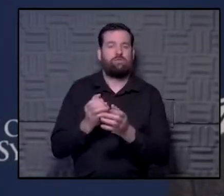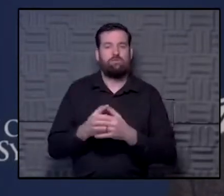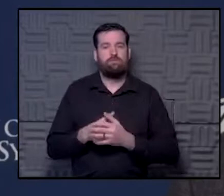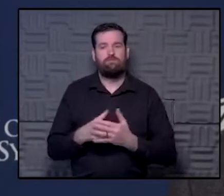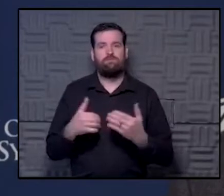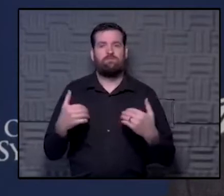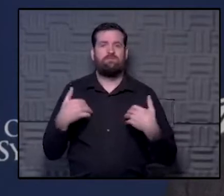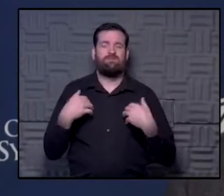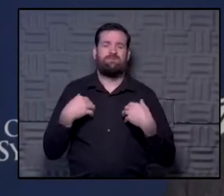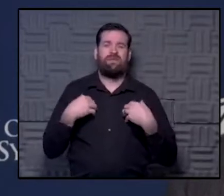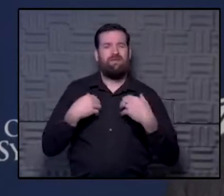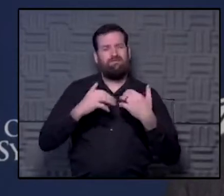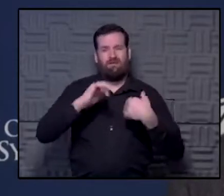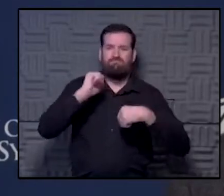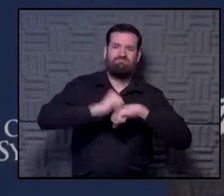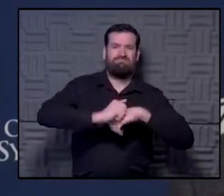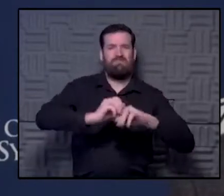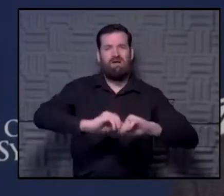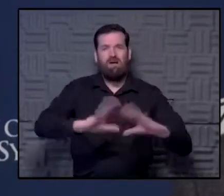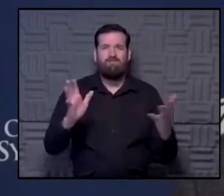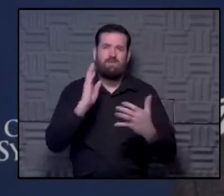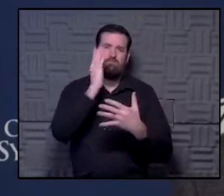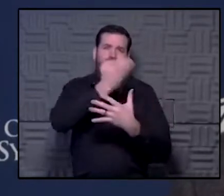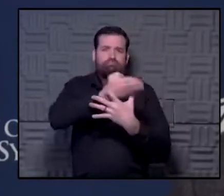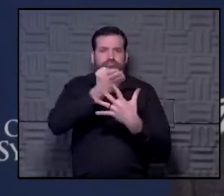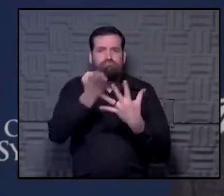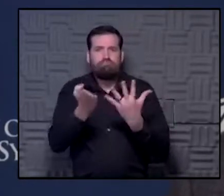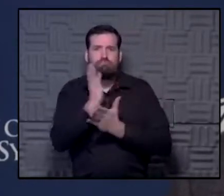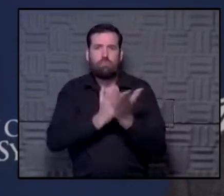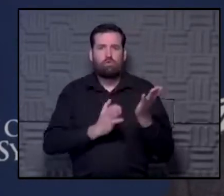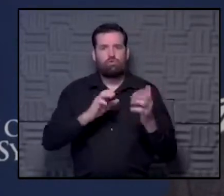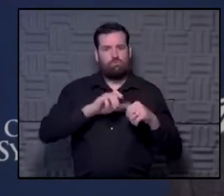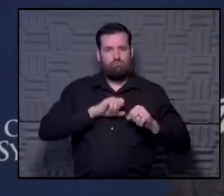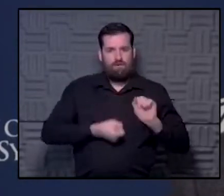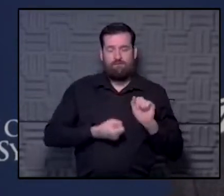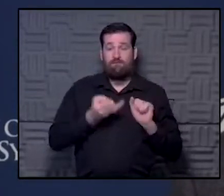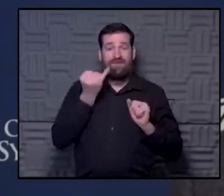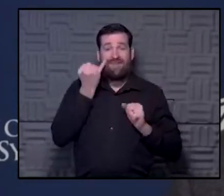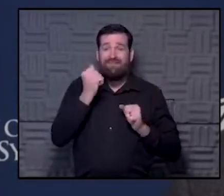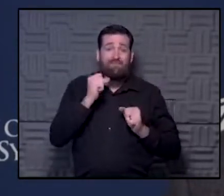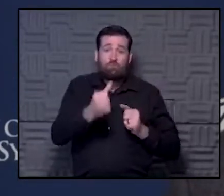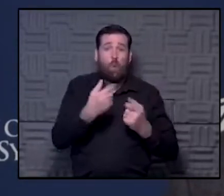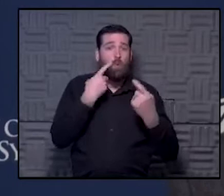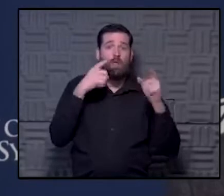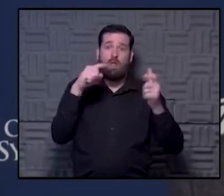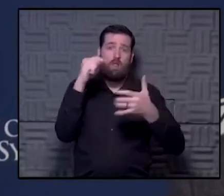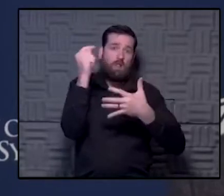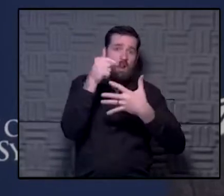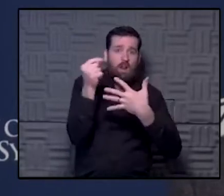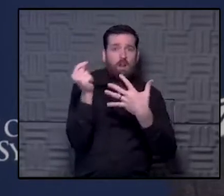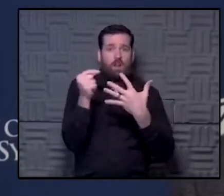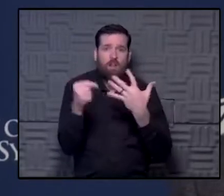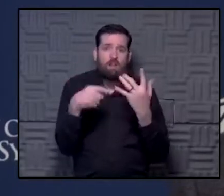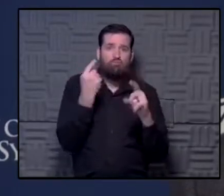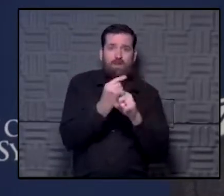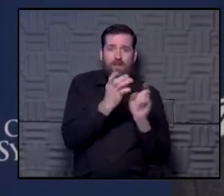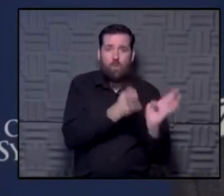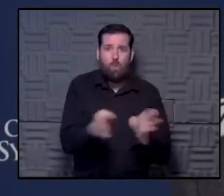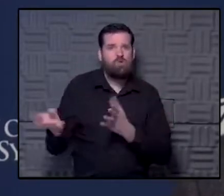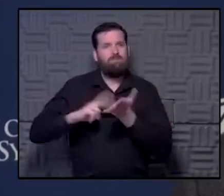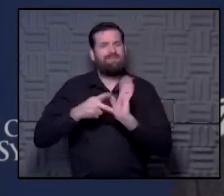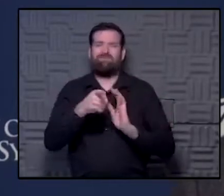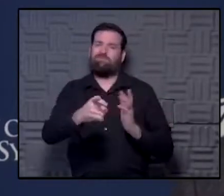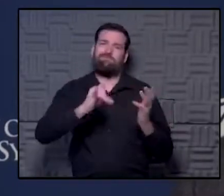concrete stages of grief that one has to go through, and that if you're not hitting them all or in all in the right time, in the right order, that you're doing it wrong.